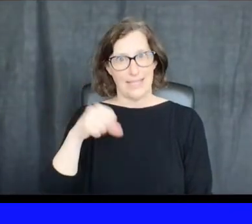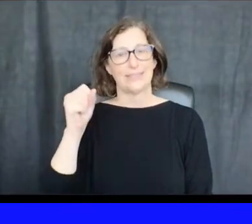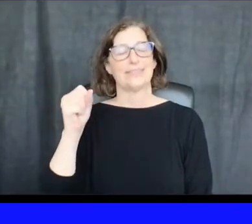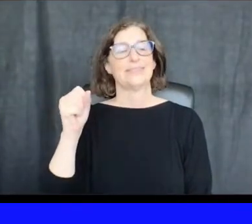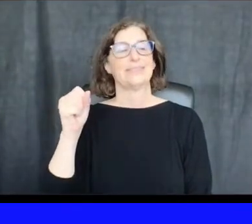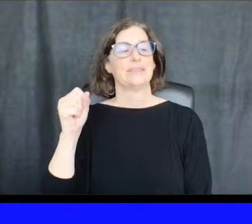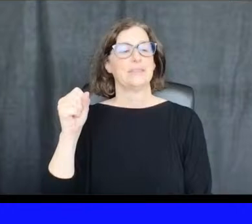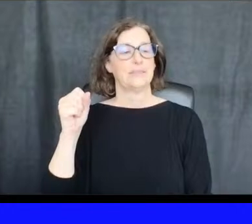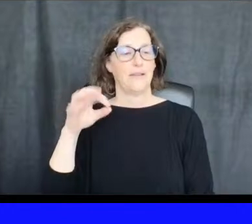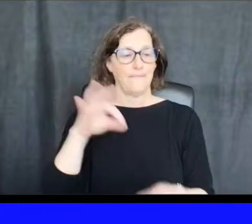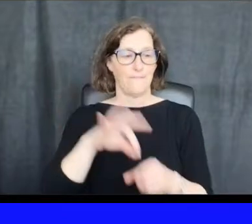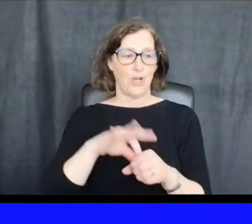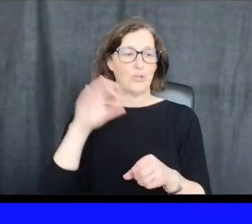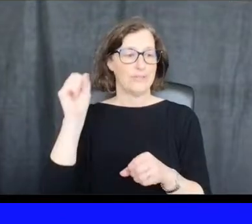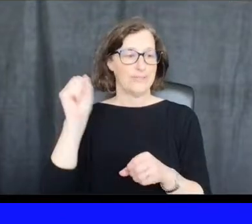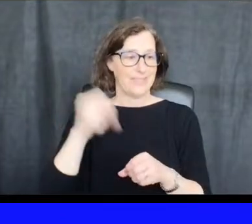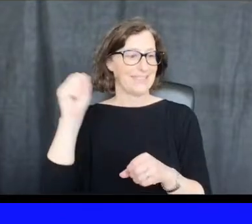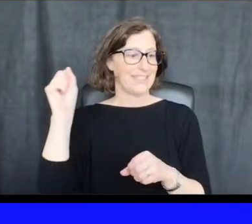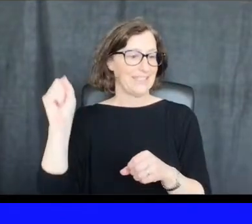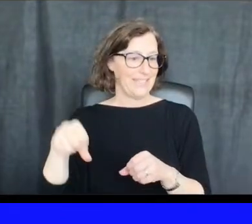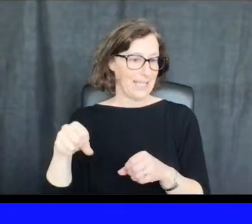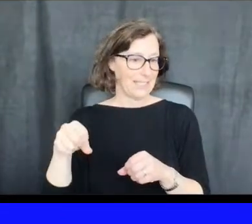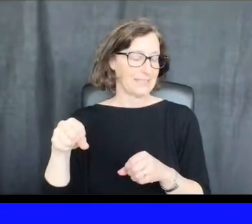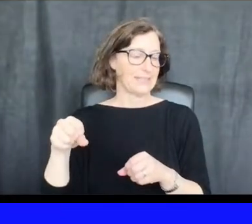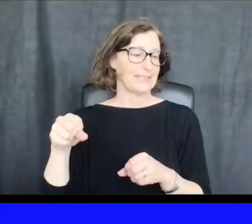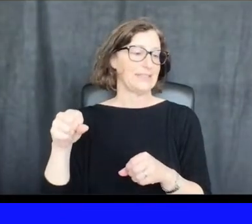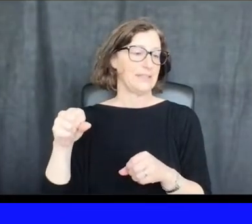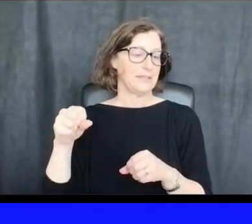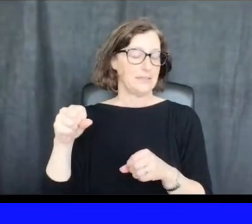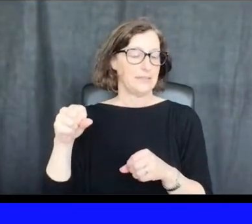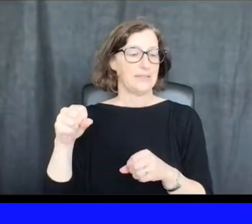return the ACO to shared savings is either to have an adjustment.